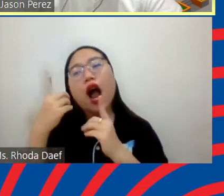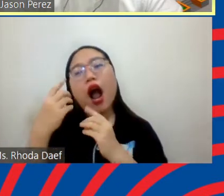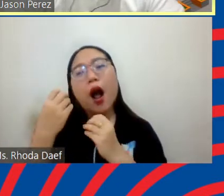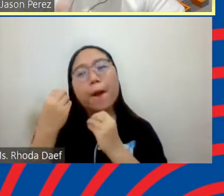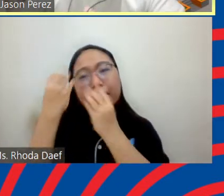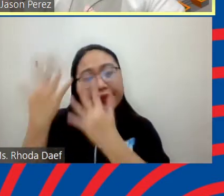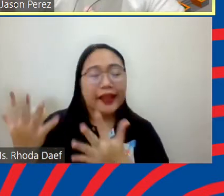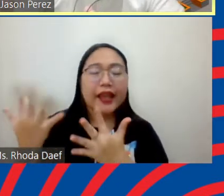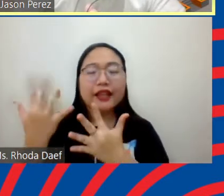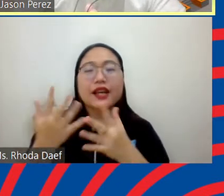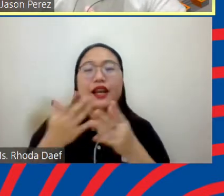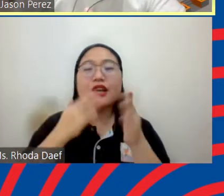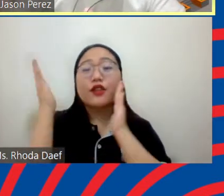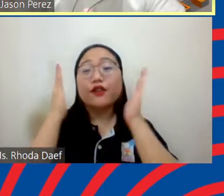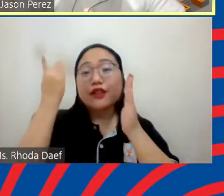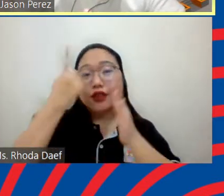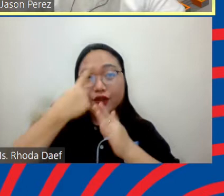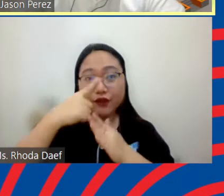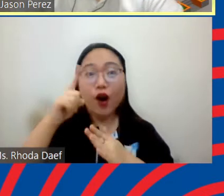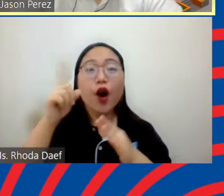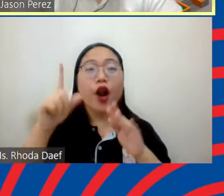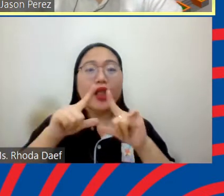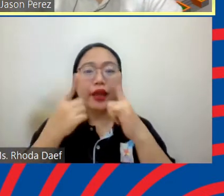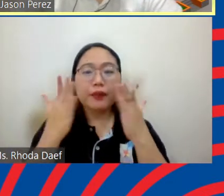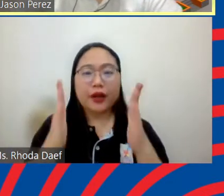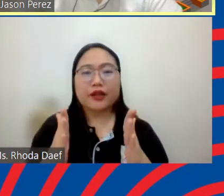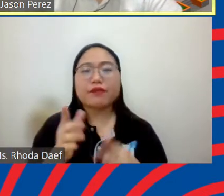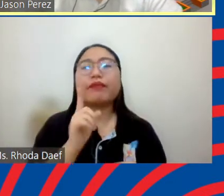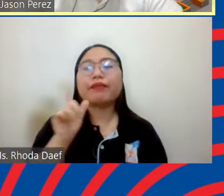So I'll get to talk more of that later.